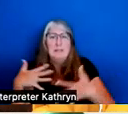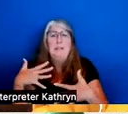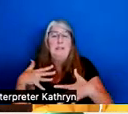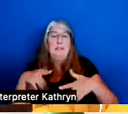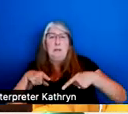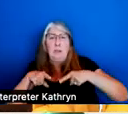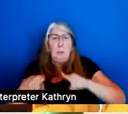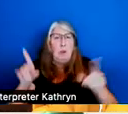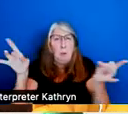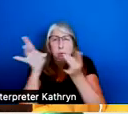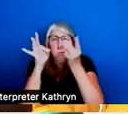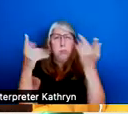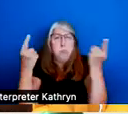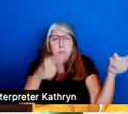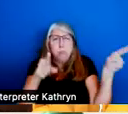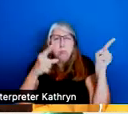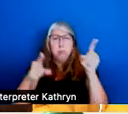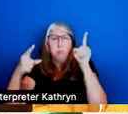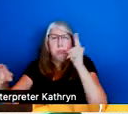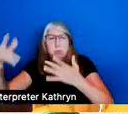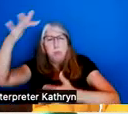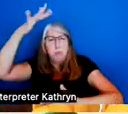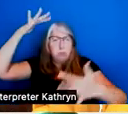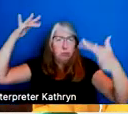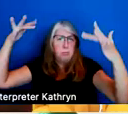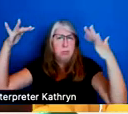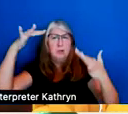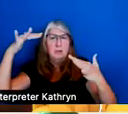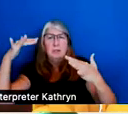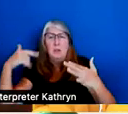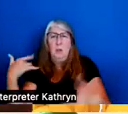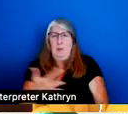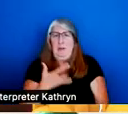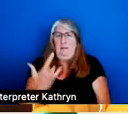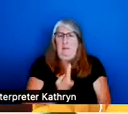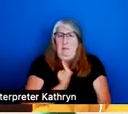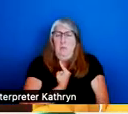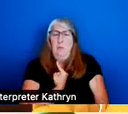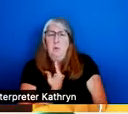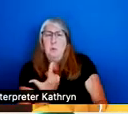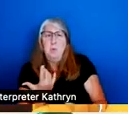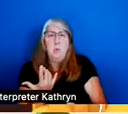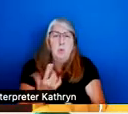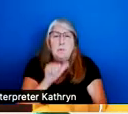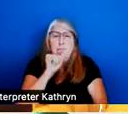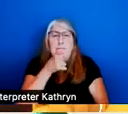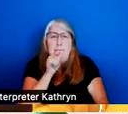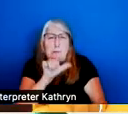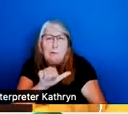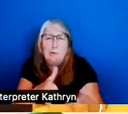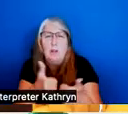that surround us on the mountainside, there